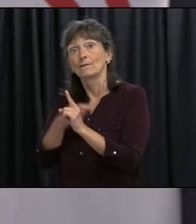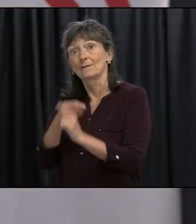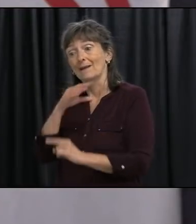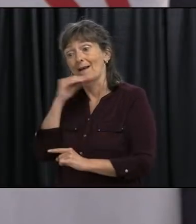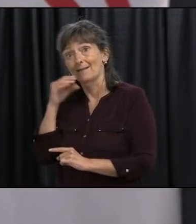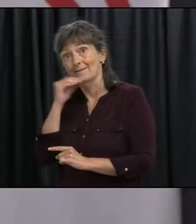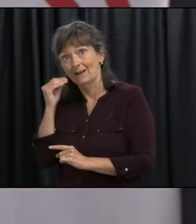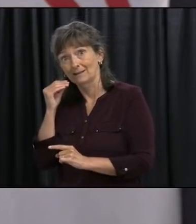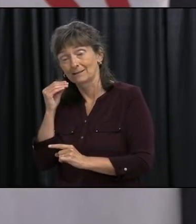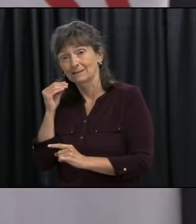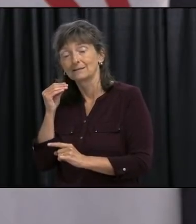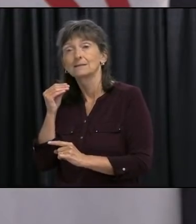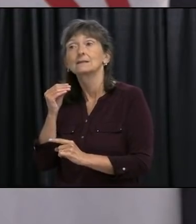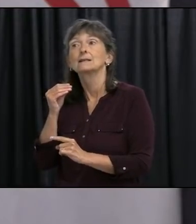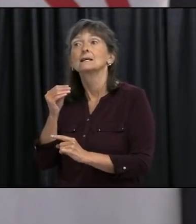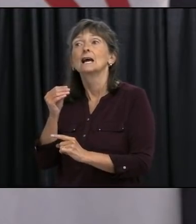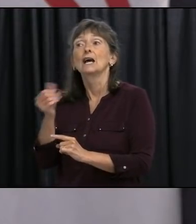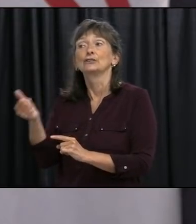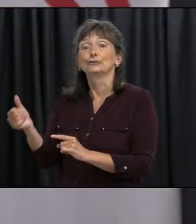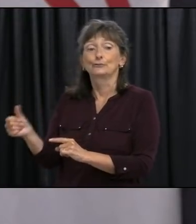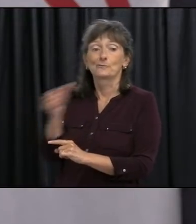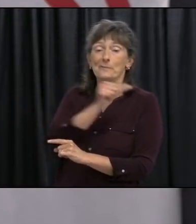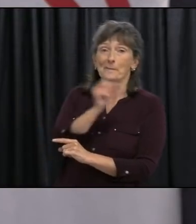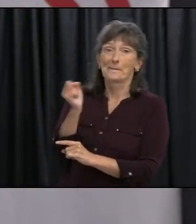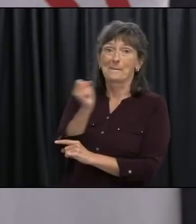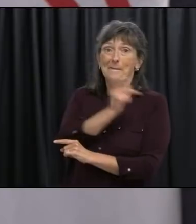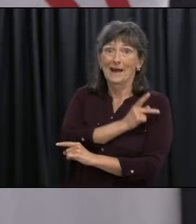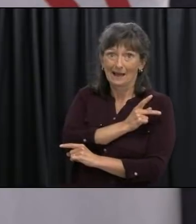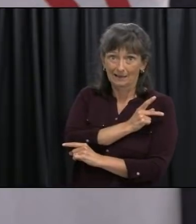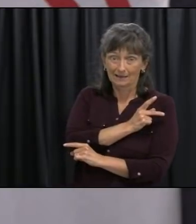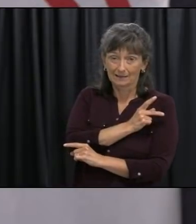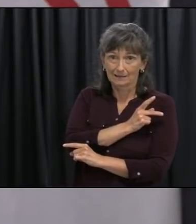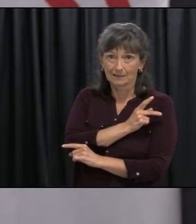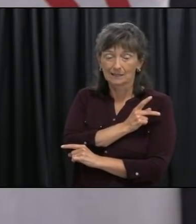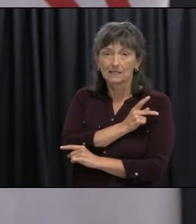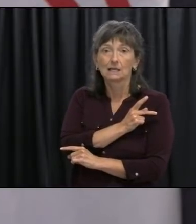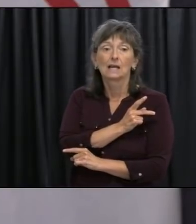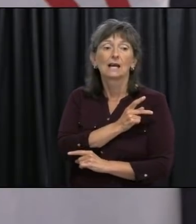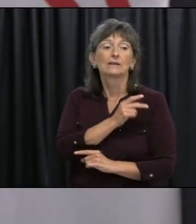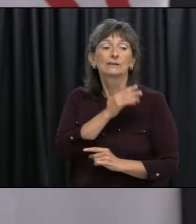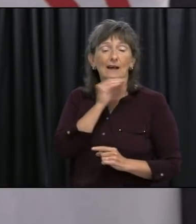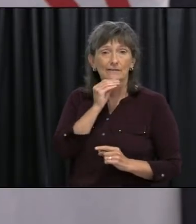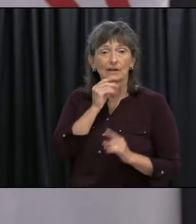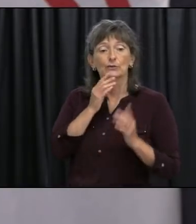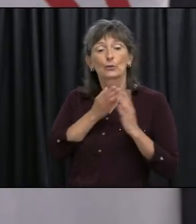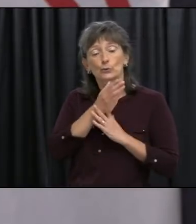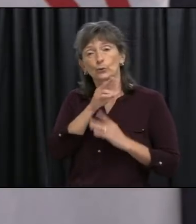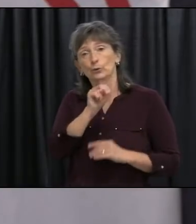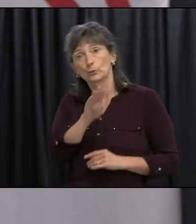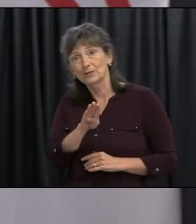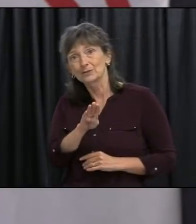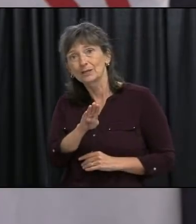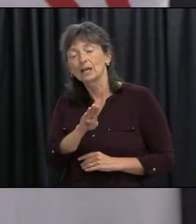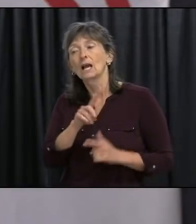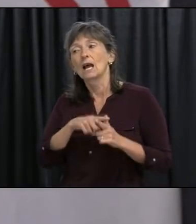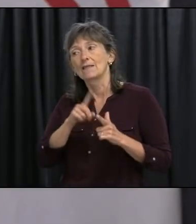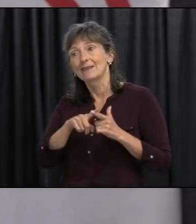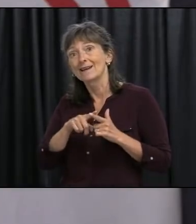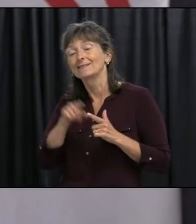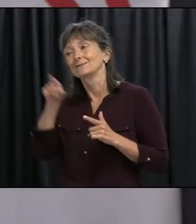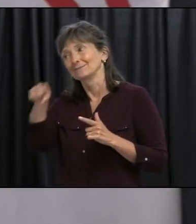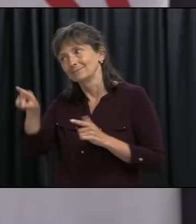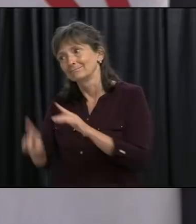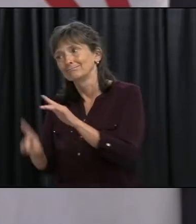and PEI, and went back to self-isolate. That turned out to be 3 other people that were tested positive as a result of